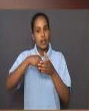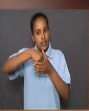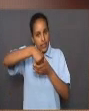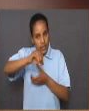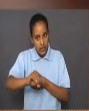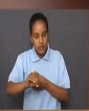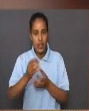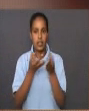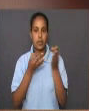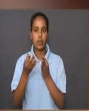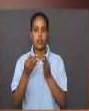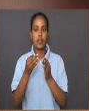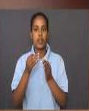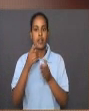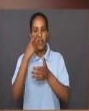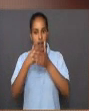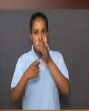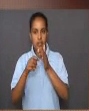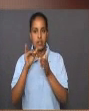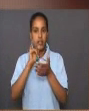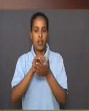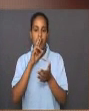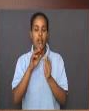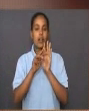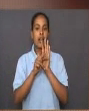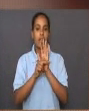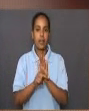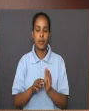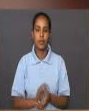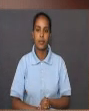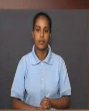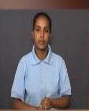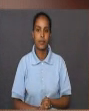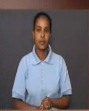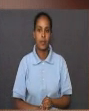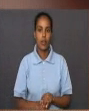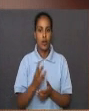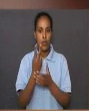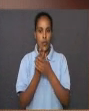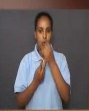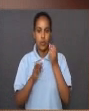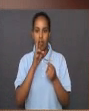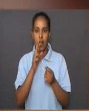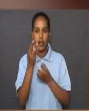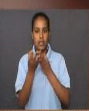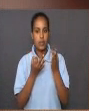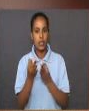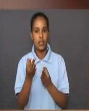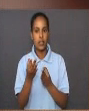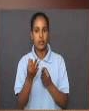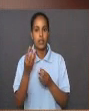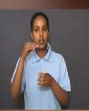energy released is expressed in values that are negative. Both